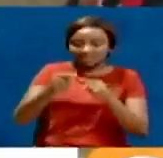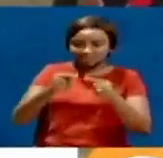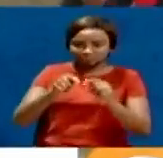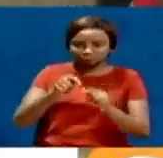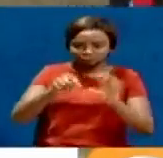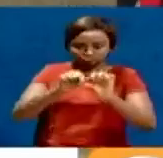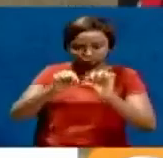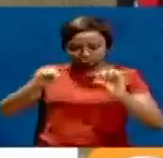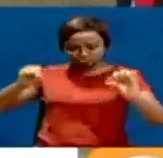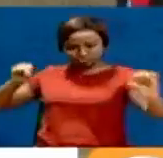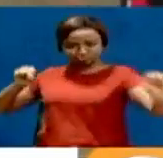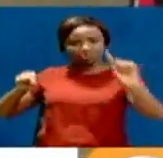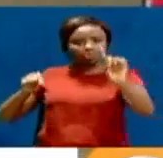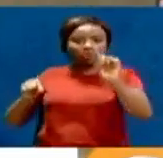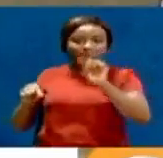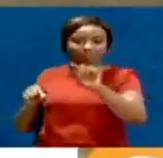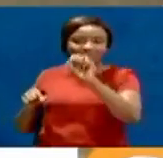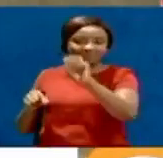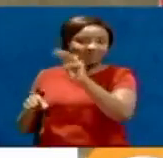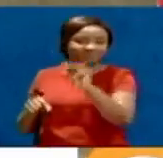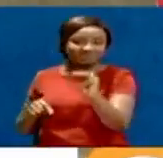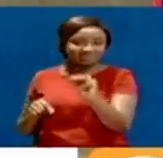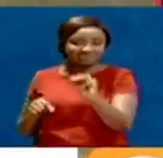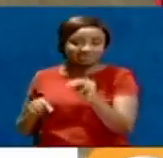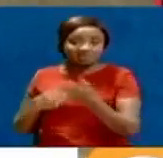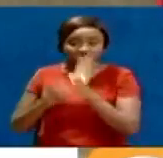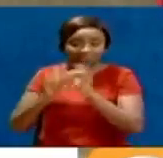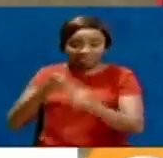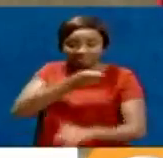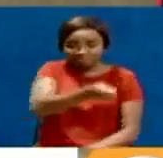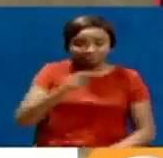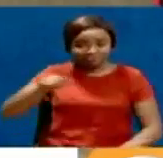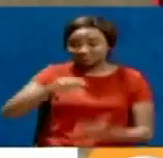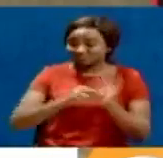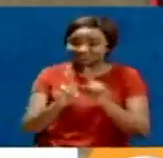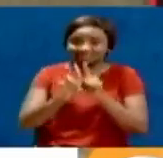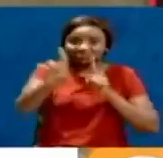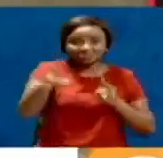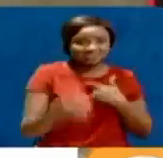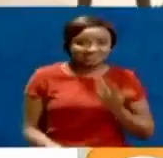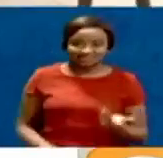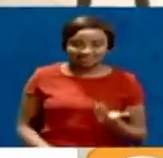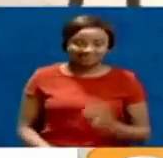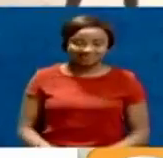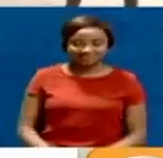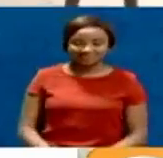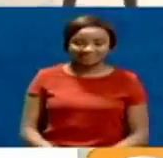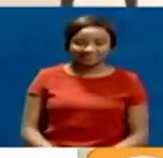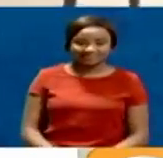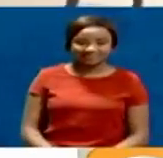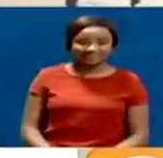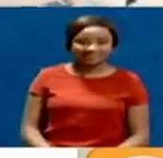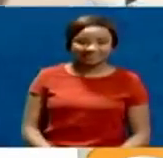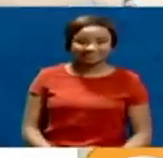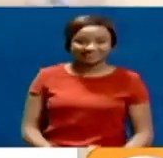long, meaning even when you're fighting your opponent, you are still maintaining social distancing. Most